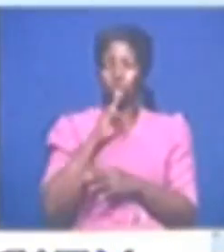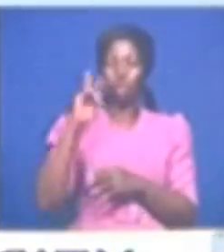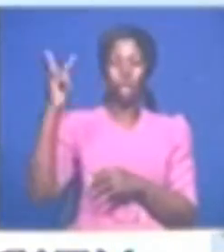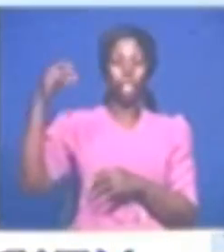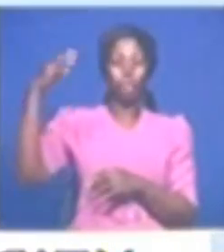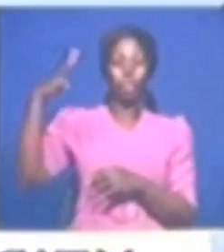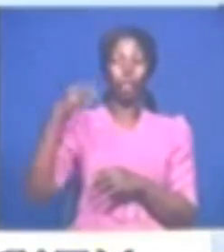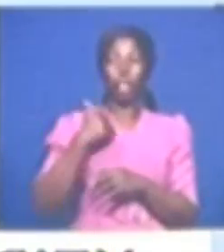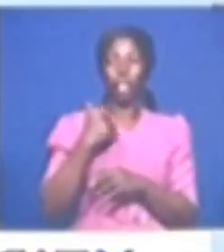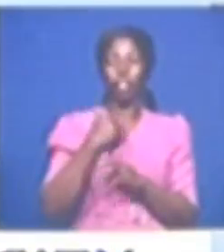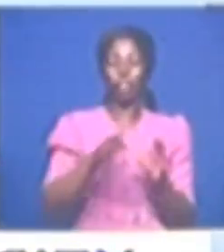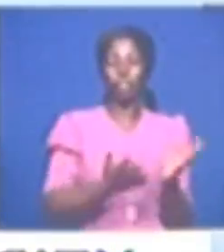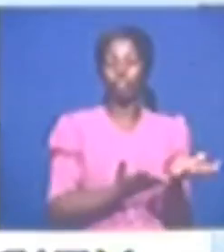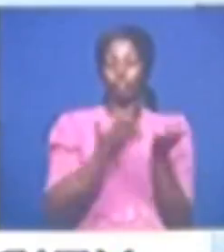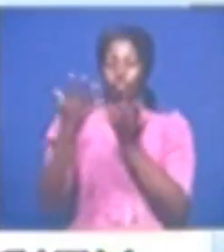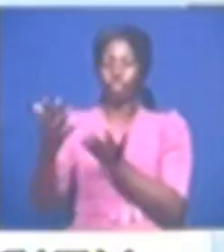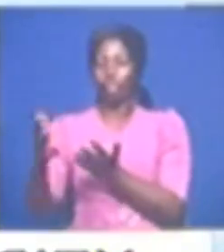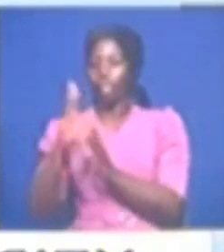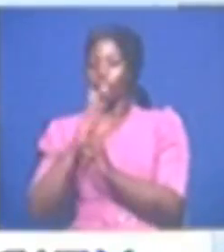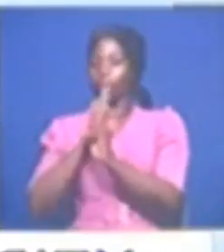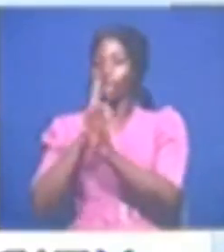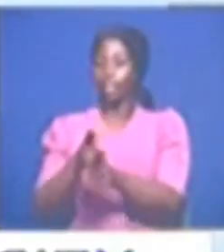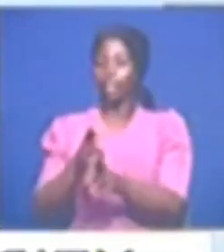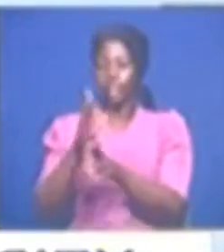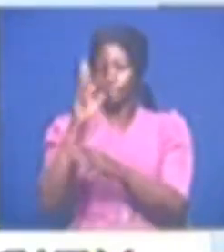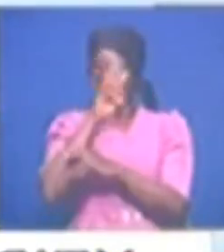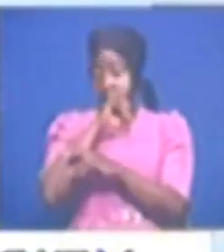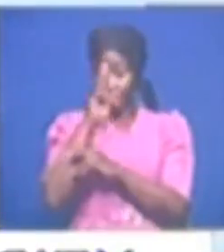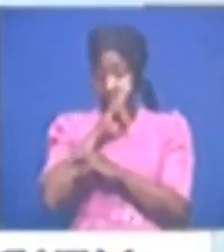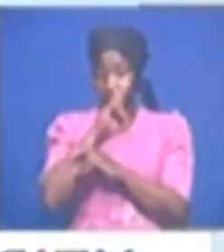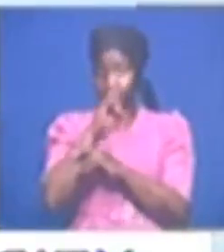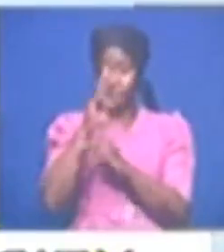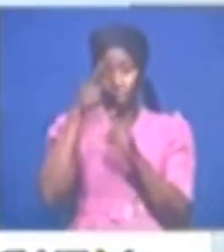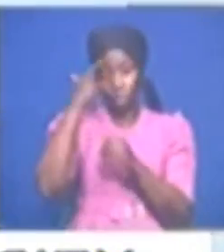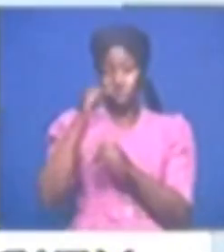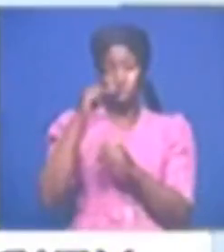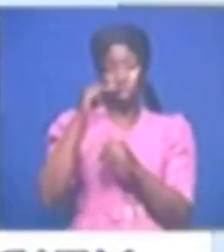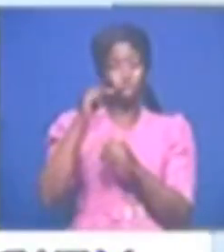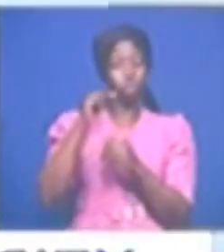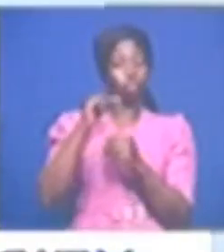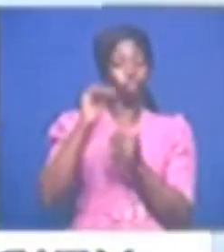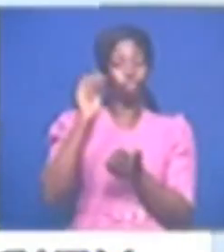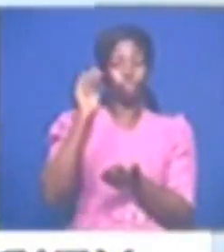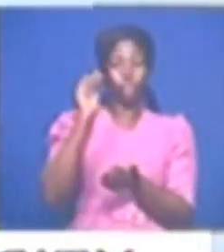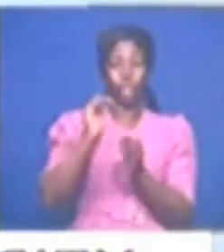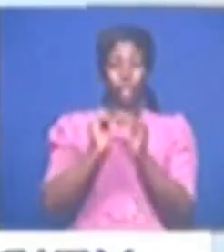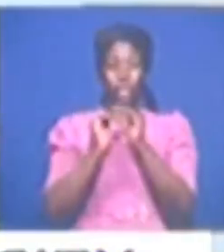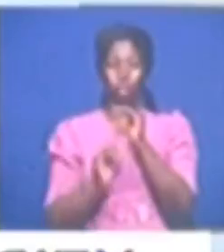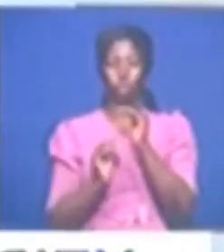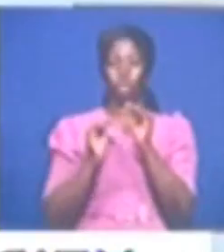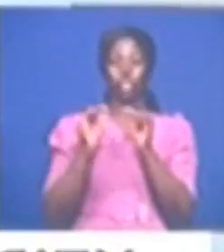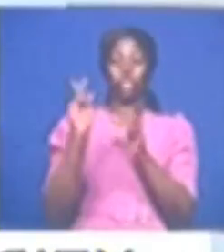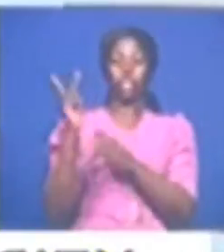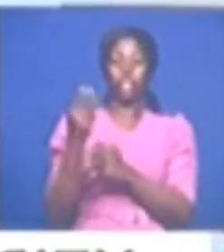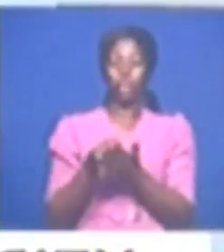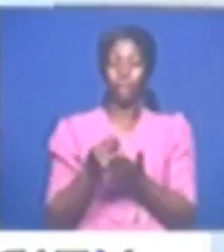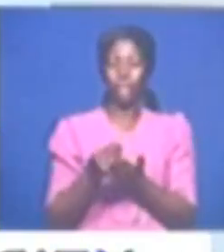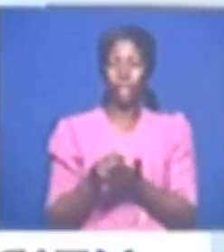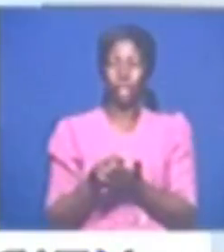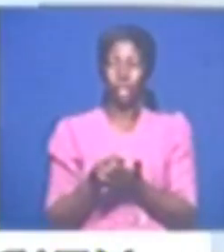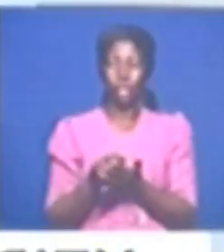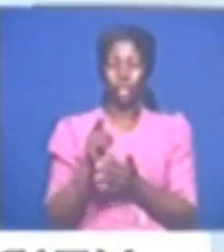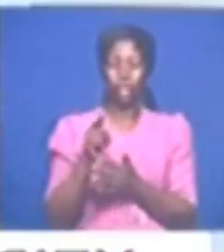the risk of any loss due to depreciation in the Kenyan shilling. They pass that risk on to you and me,